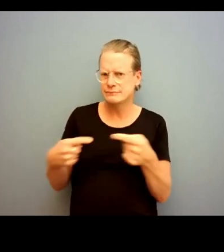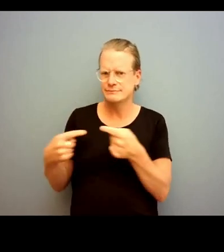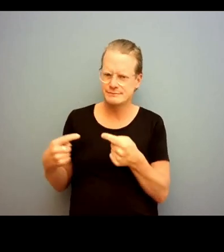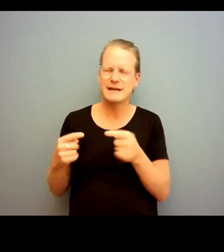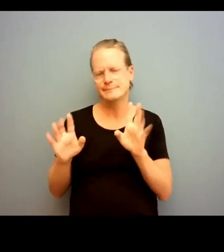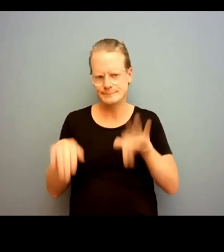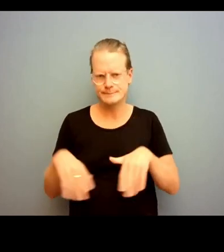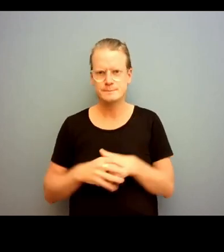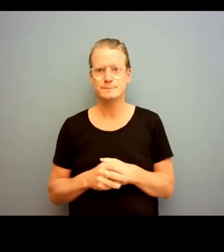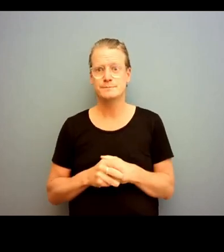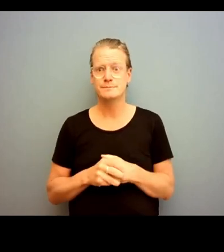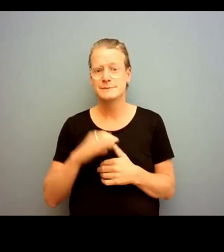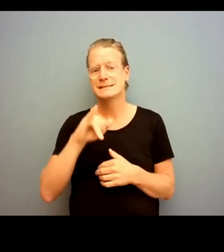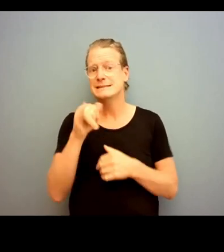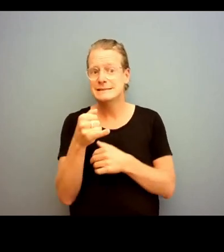am so happy